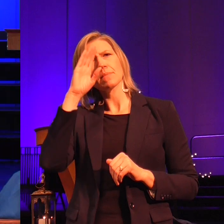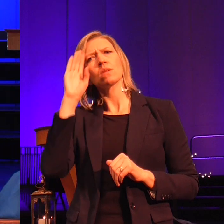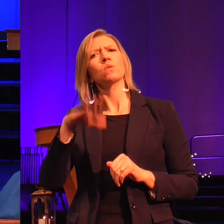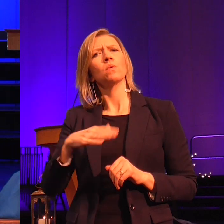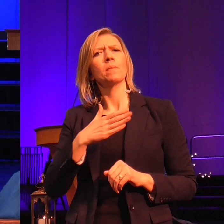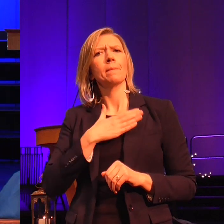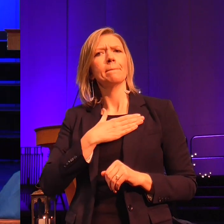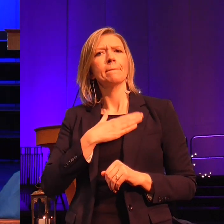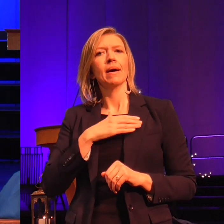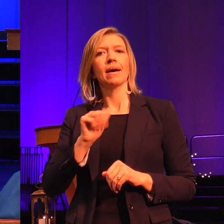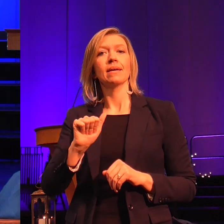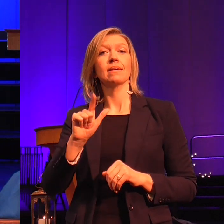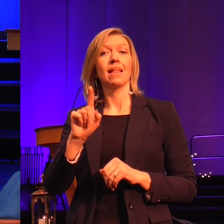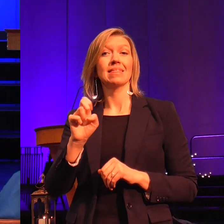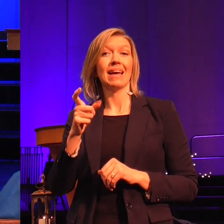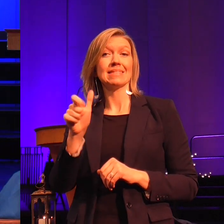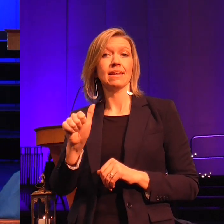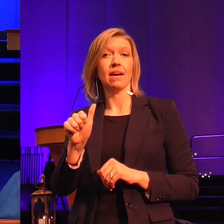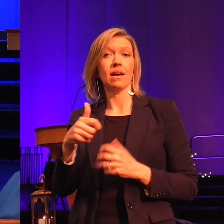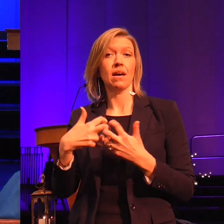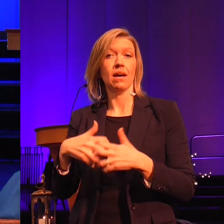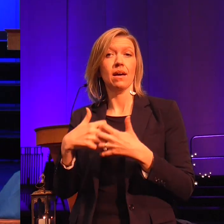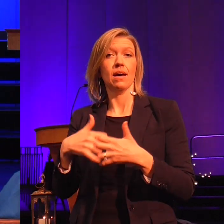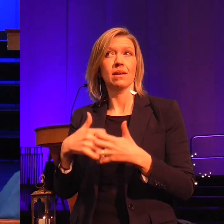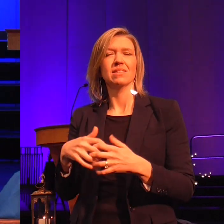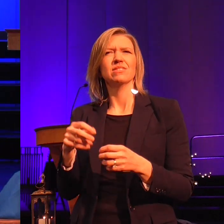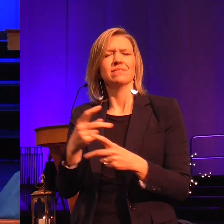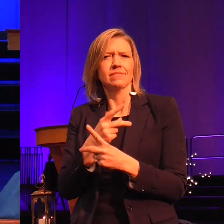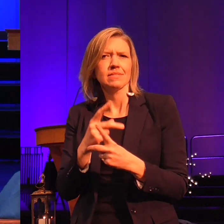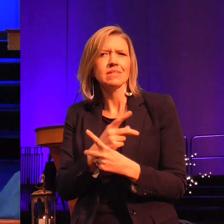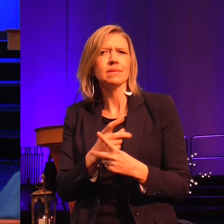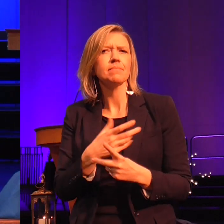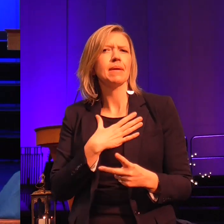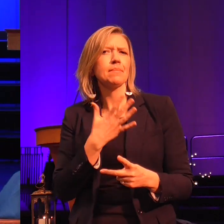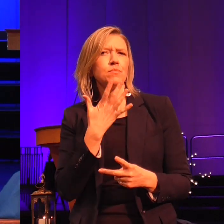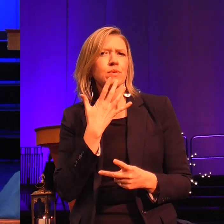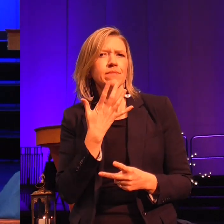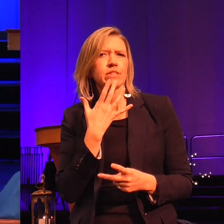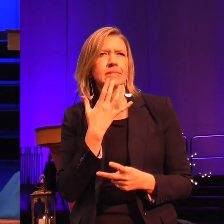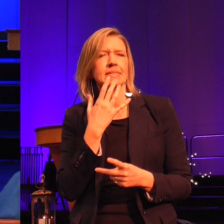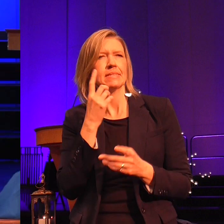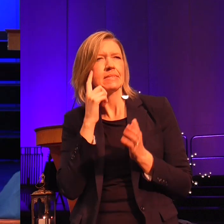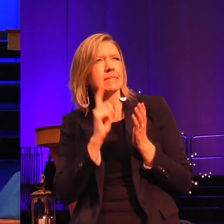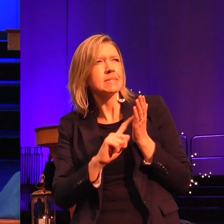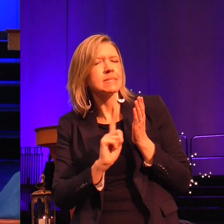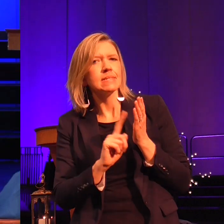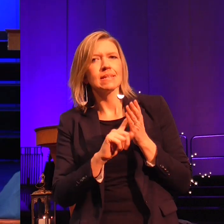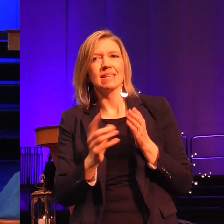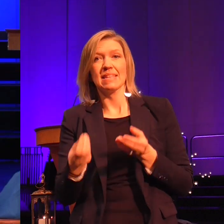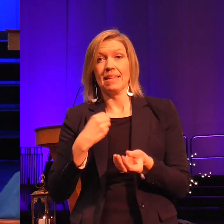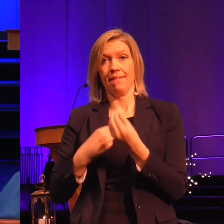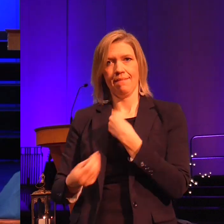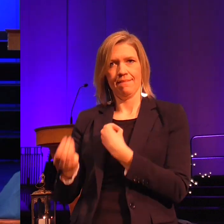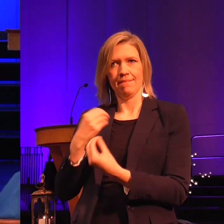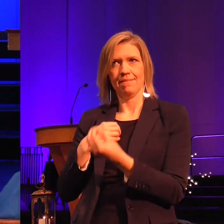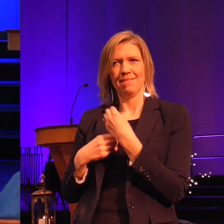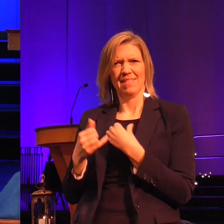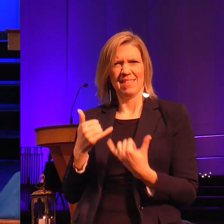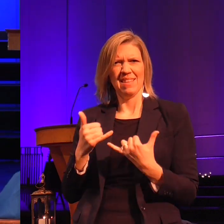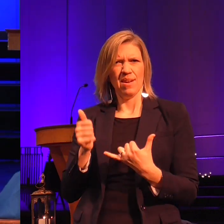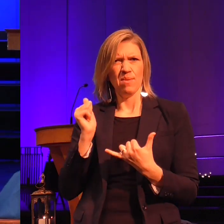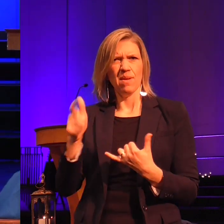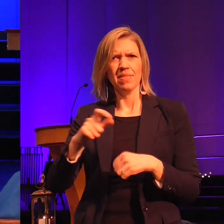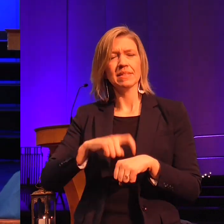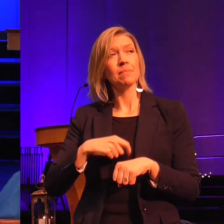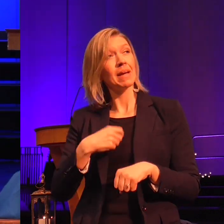my Alexa, she starts to figure out what I want, what my preferences are, and starts to give them to me all the time. Oh, I see